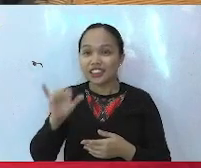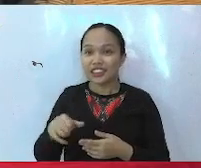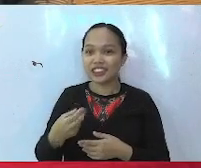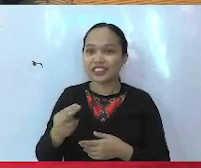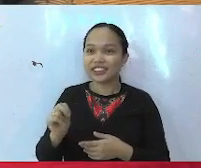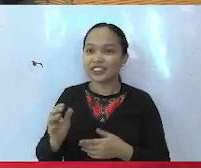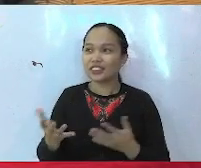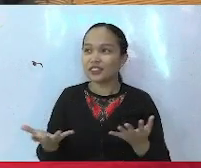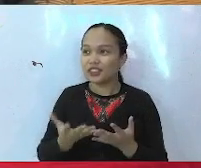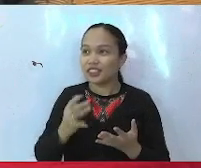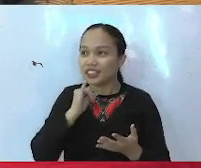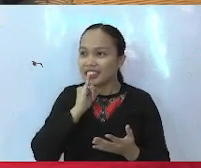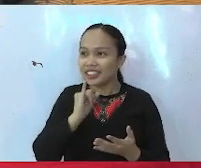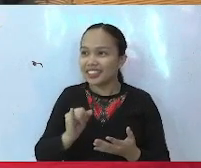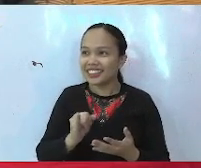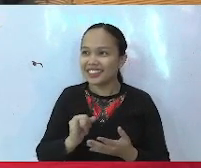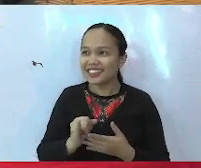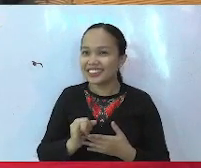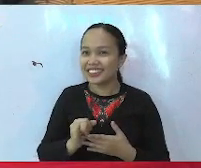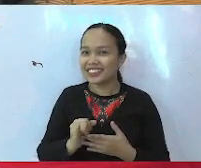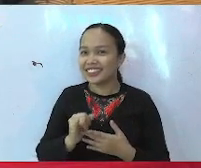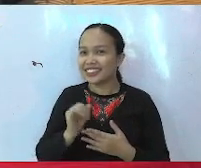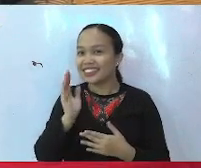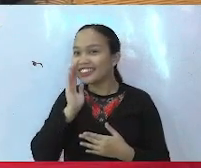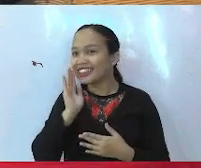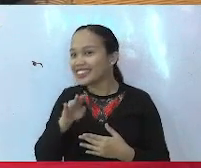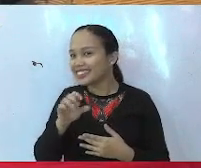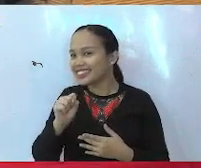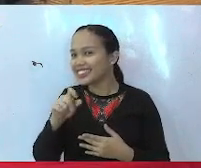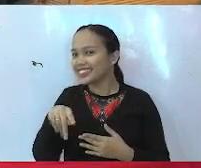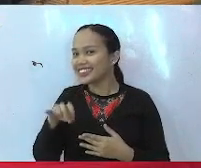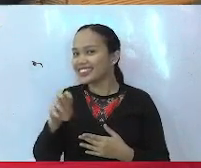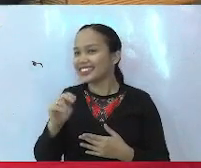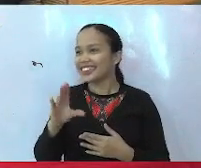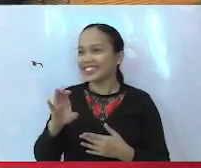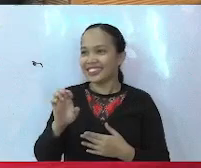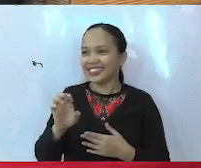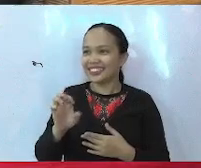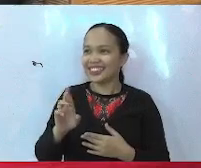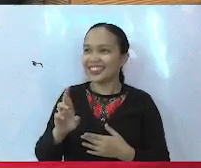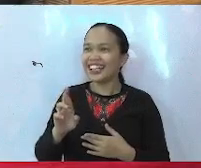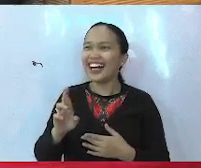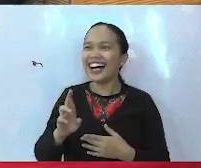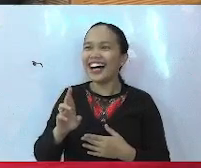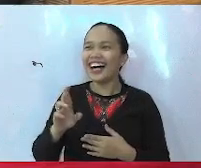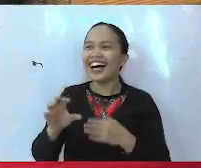Brother Spencer's coin purse? Coin purse.